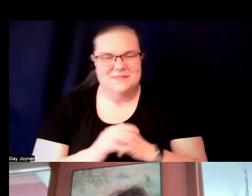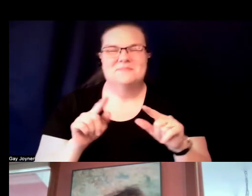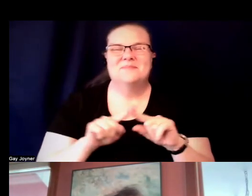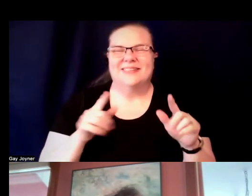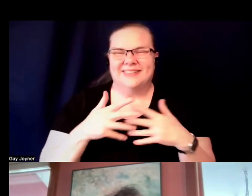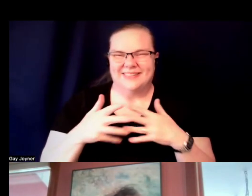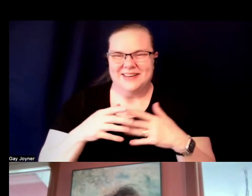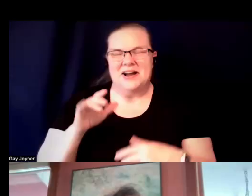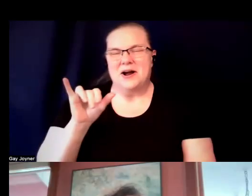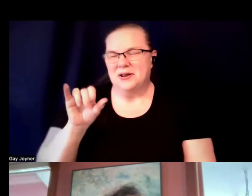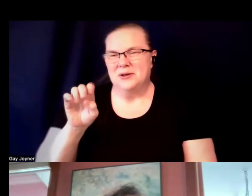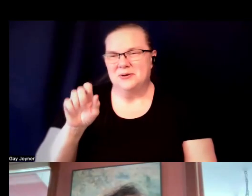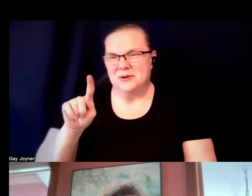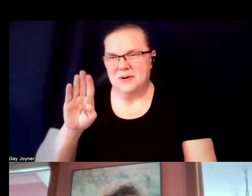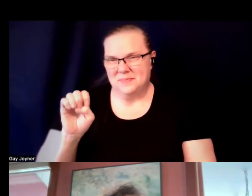our YouTube channel is